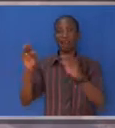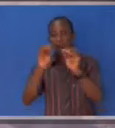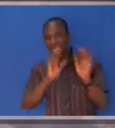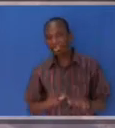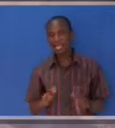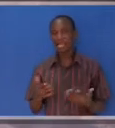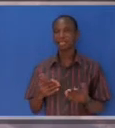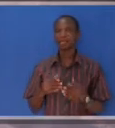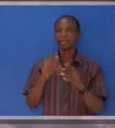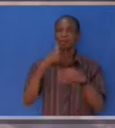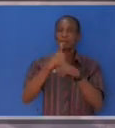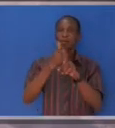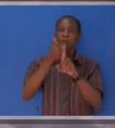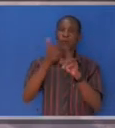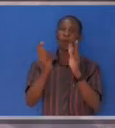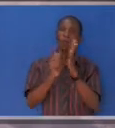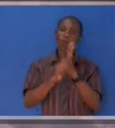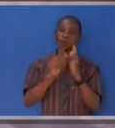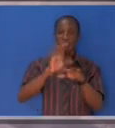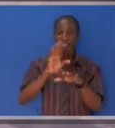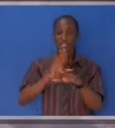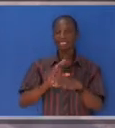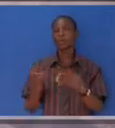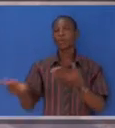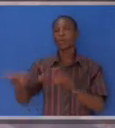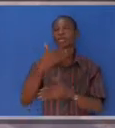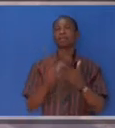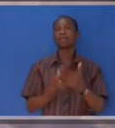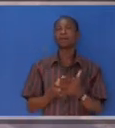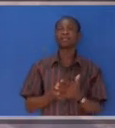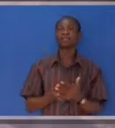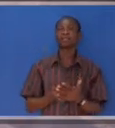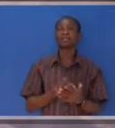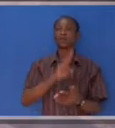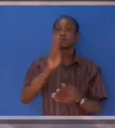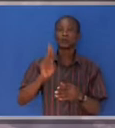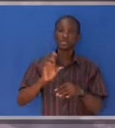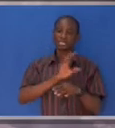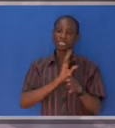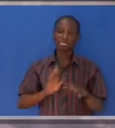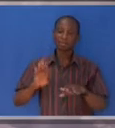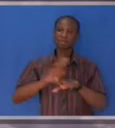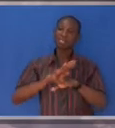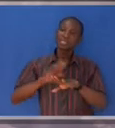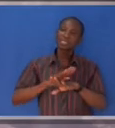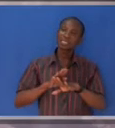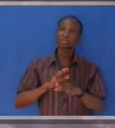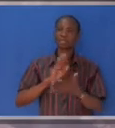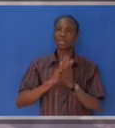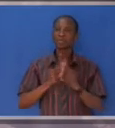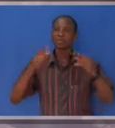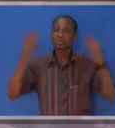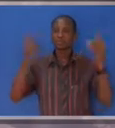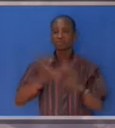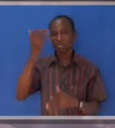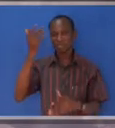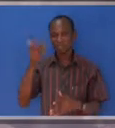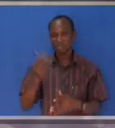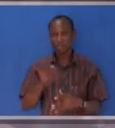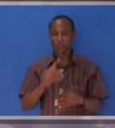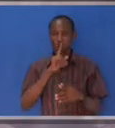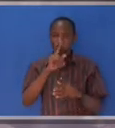a omo de ye won nsori na omo nya sika na omo de nya mesom pe won ho na nchire chire pa babo na